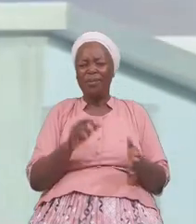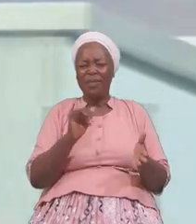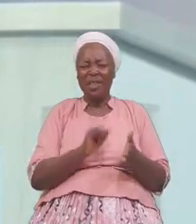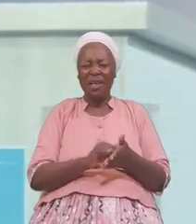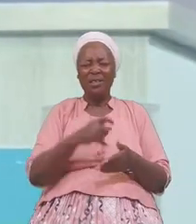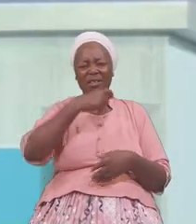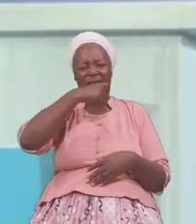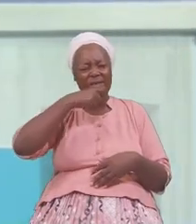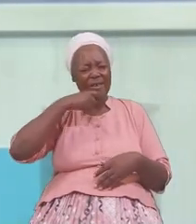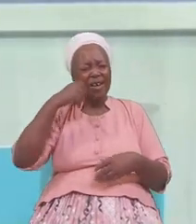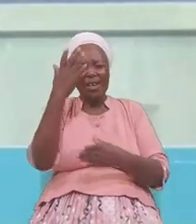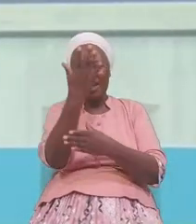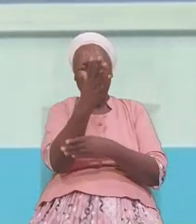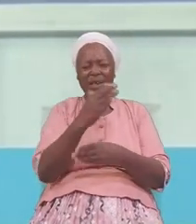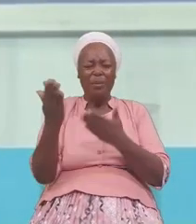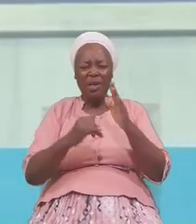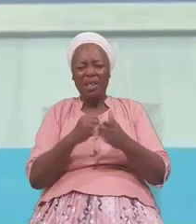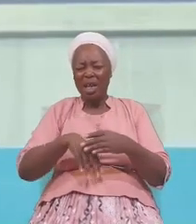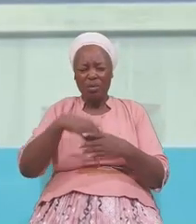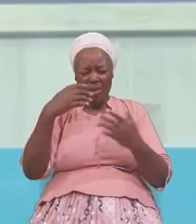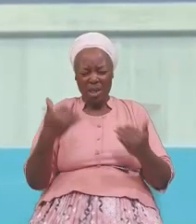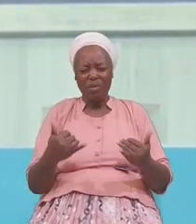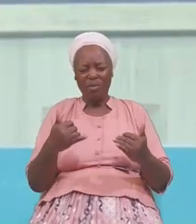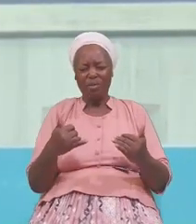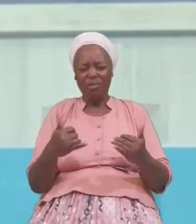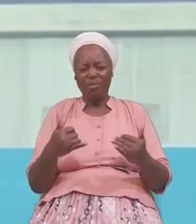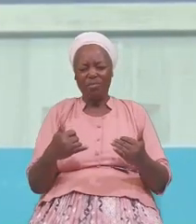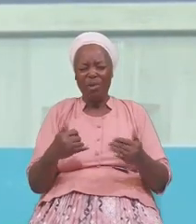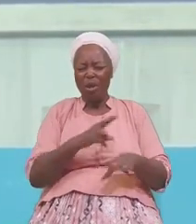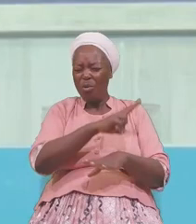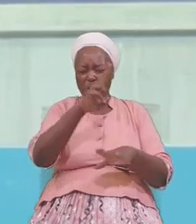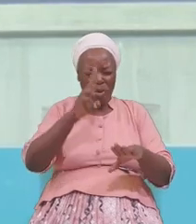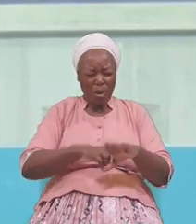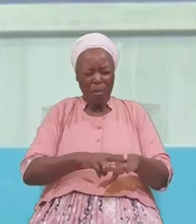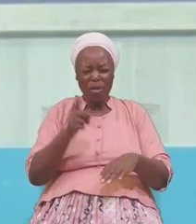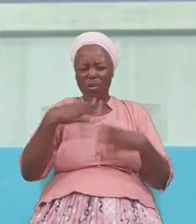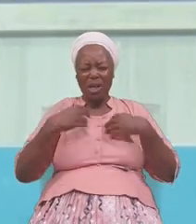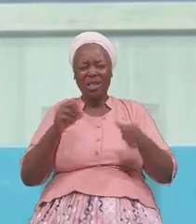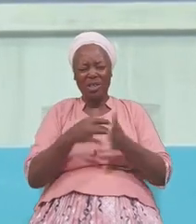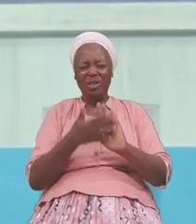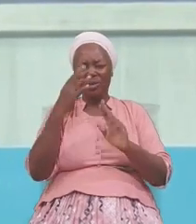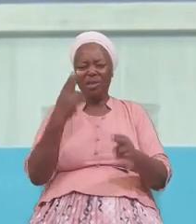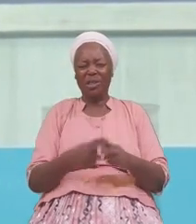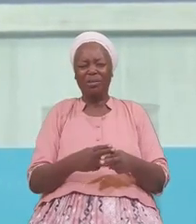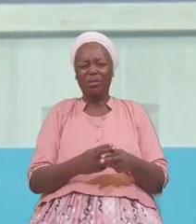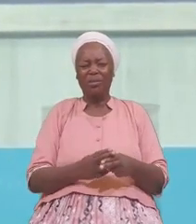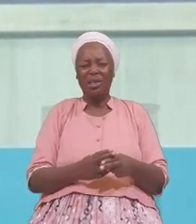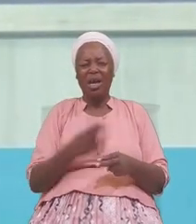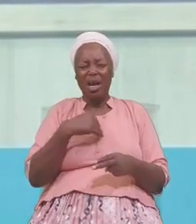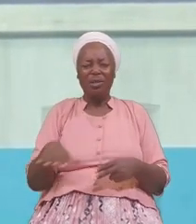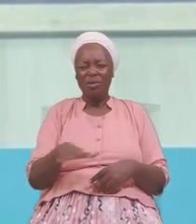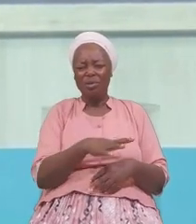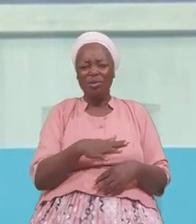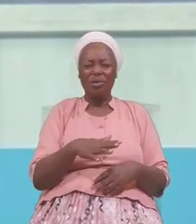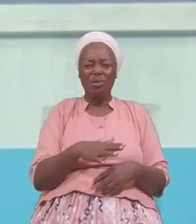that hand, stretch it out. Normal, you are healed. And those who have